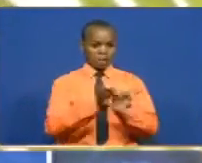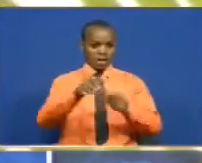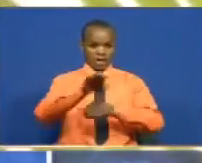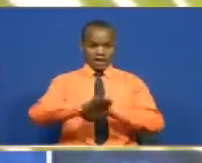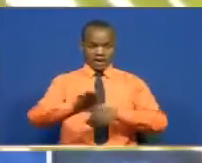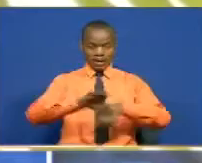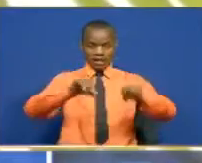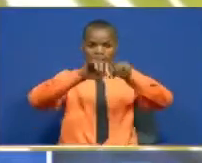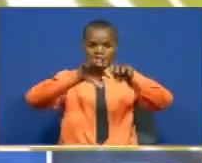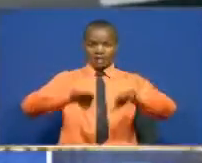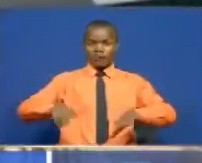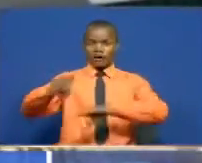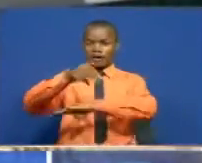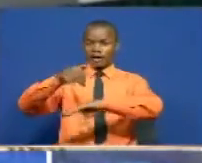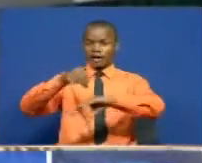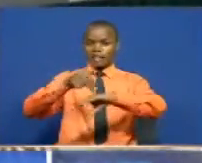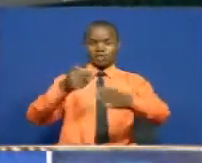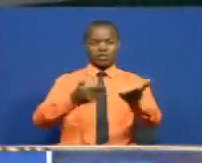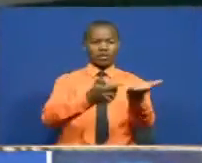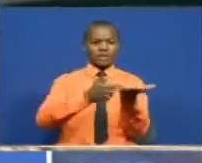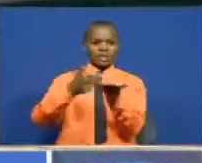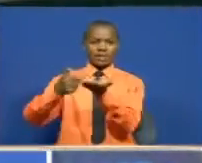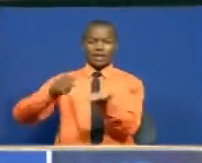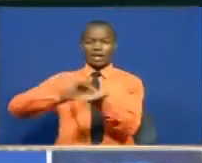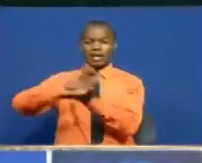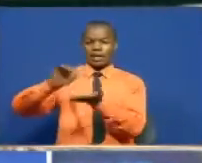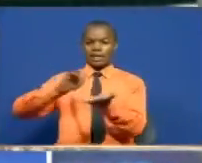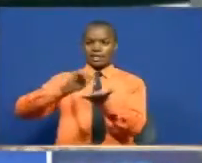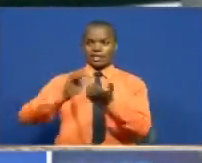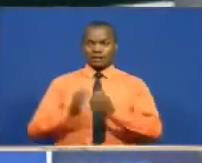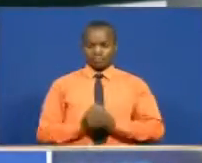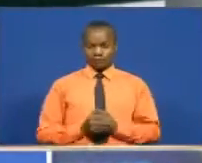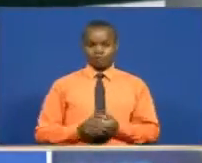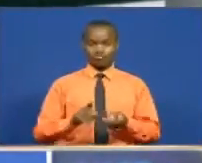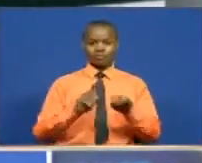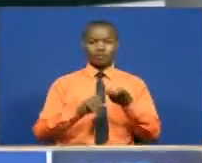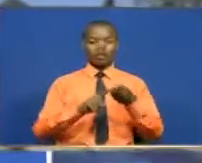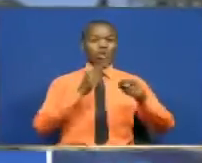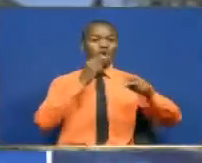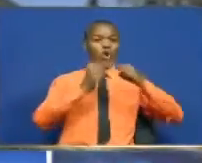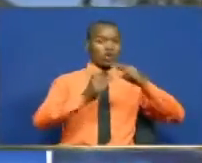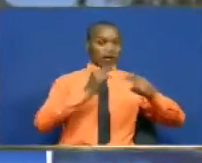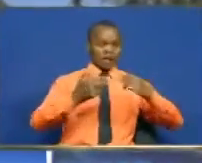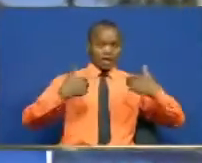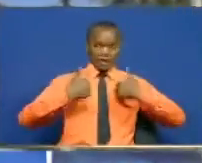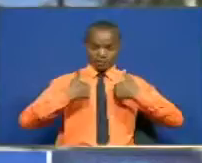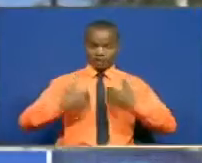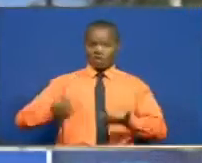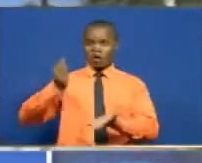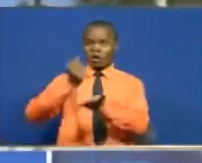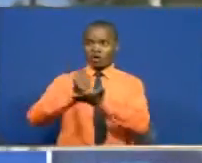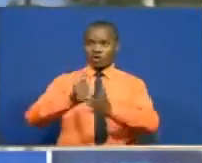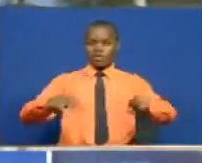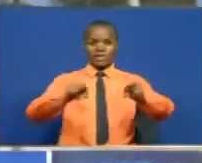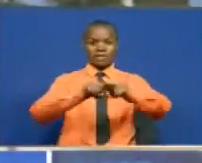the Devolution National Conference Center, a five-star hospitality component, and office space to rent